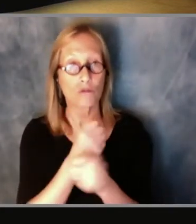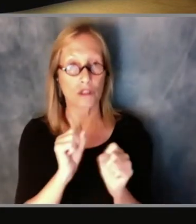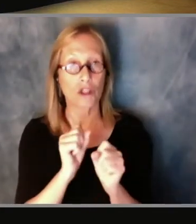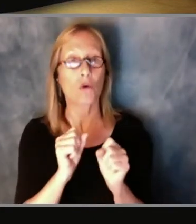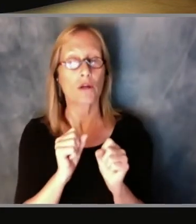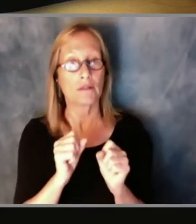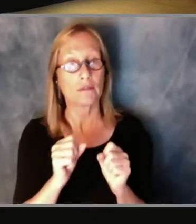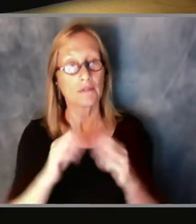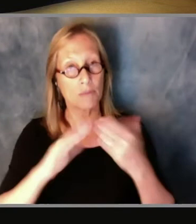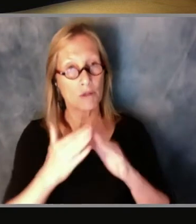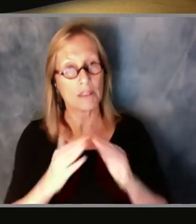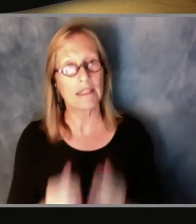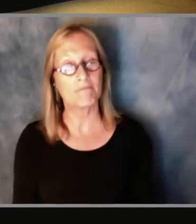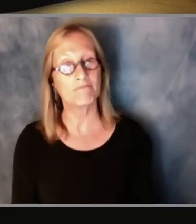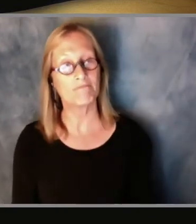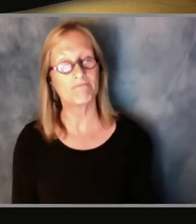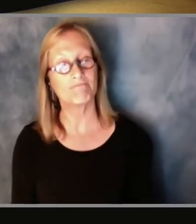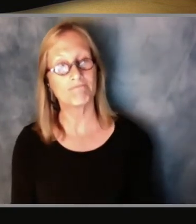now.